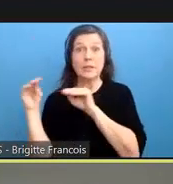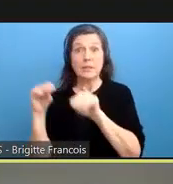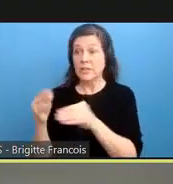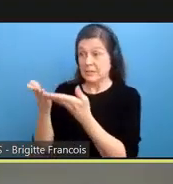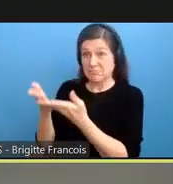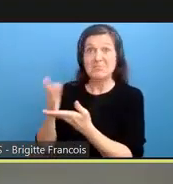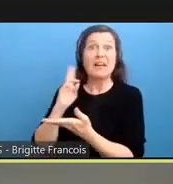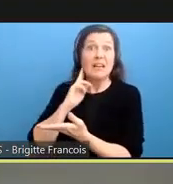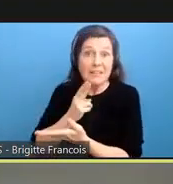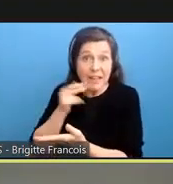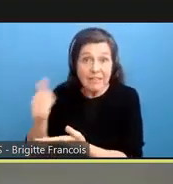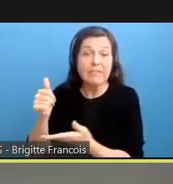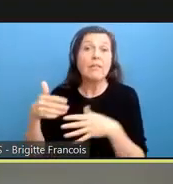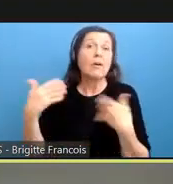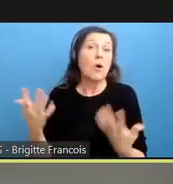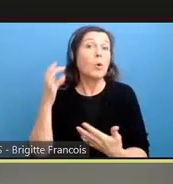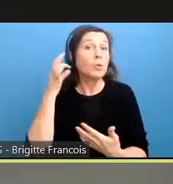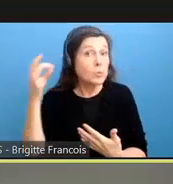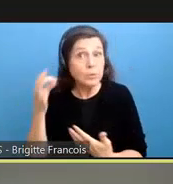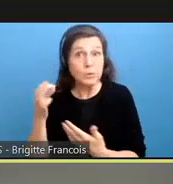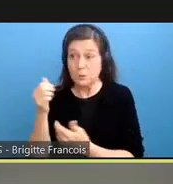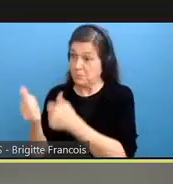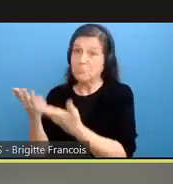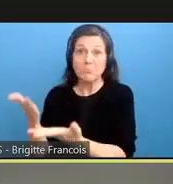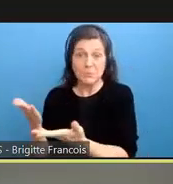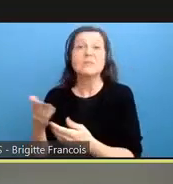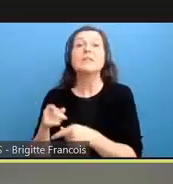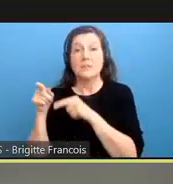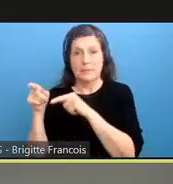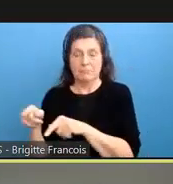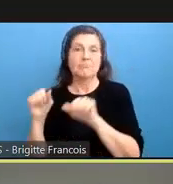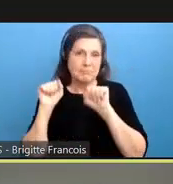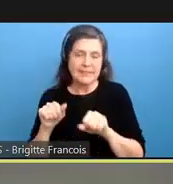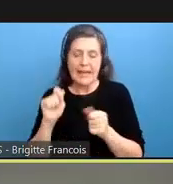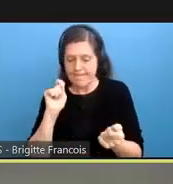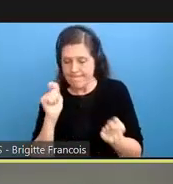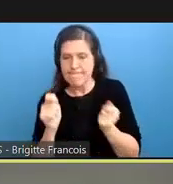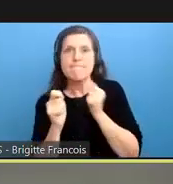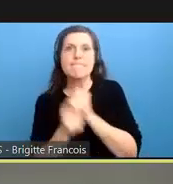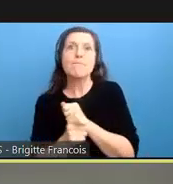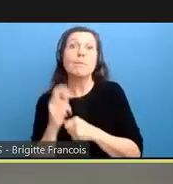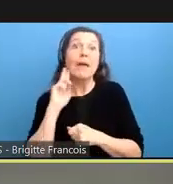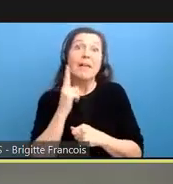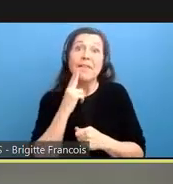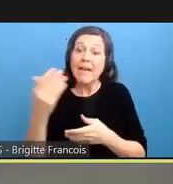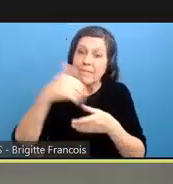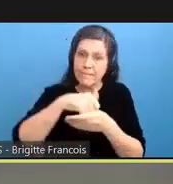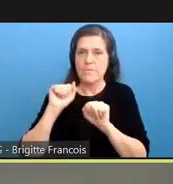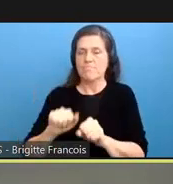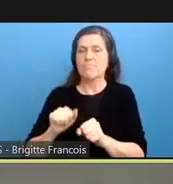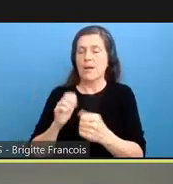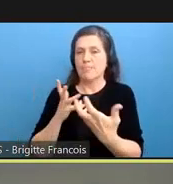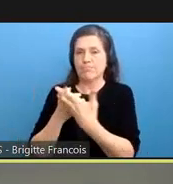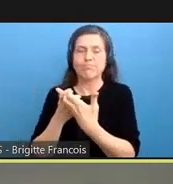our training is sort of available and accessible to deaf participants. And